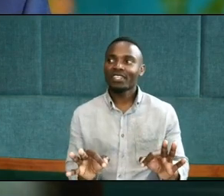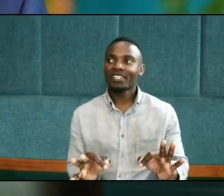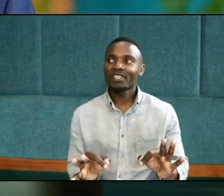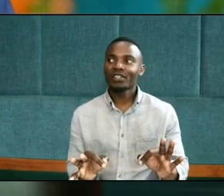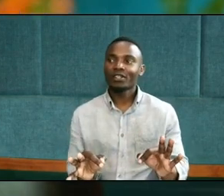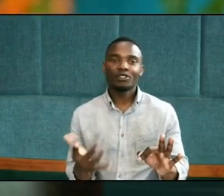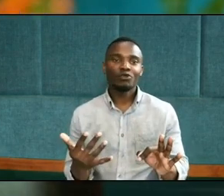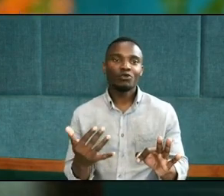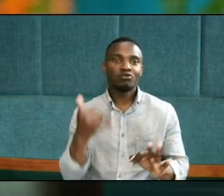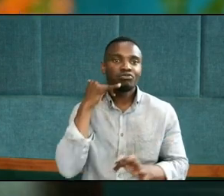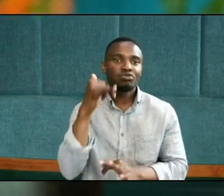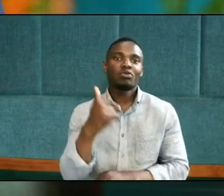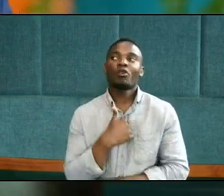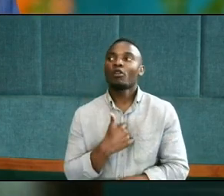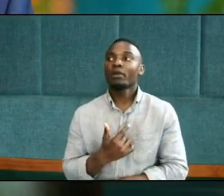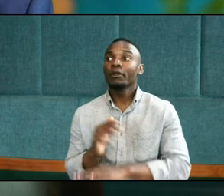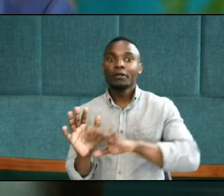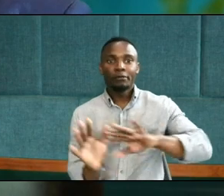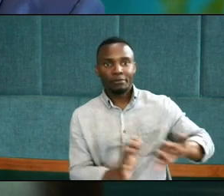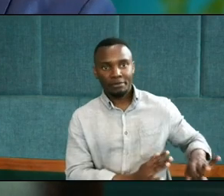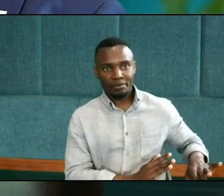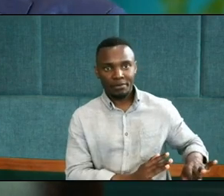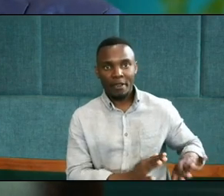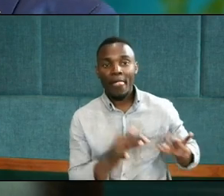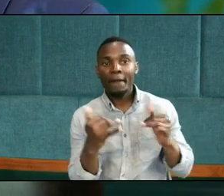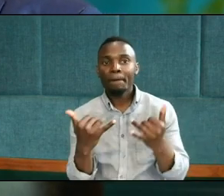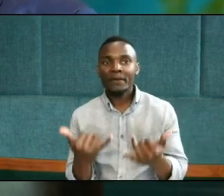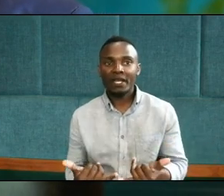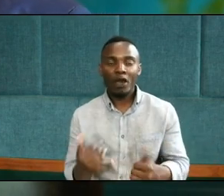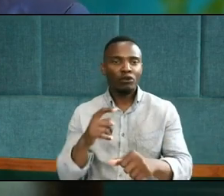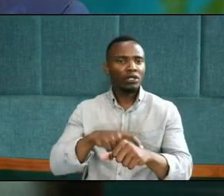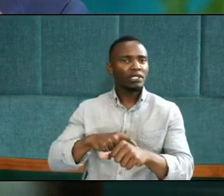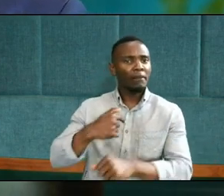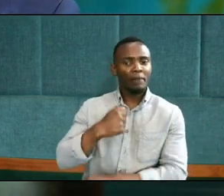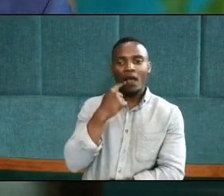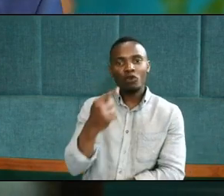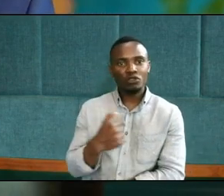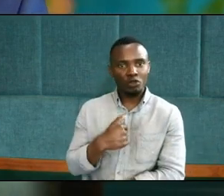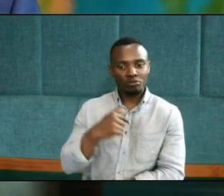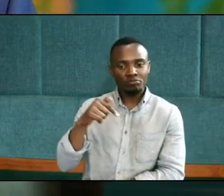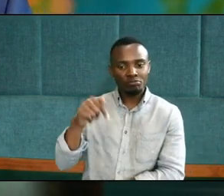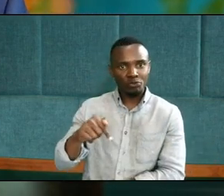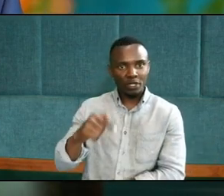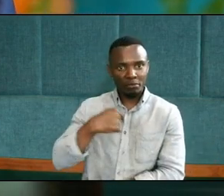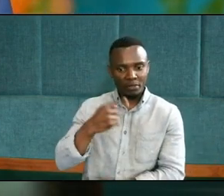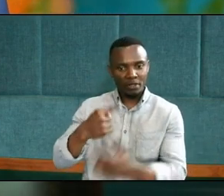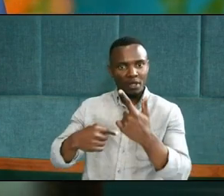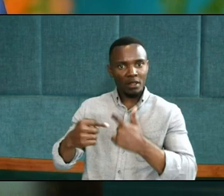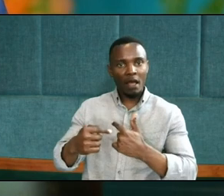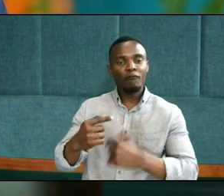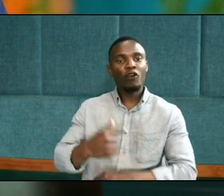be with me. So there we are. Now, when I was told that this is a Sabbath, the guest Sabbath